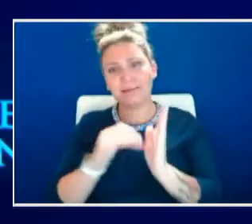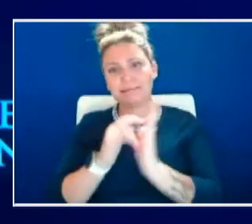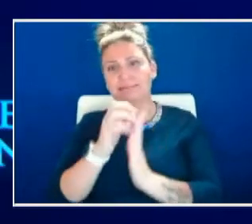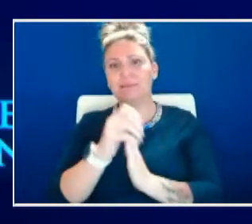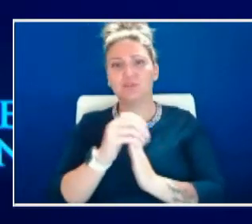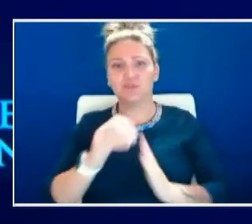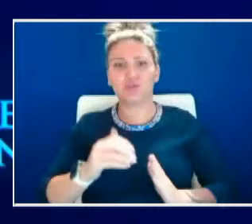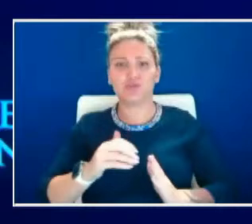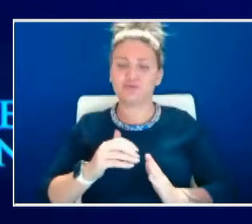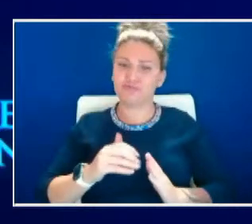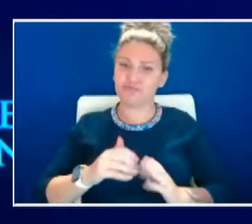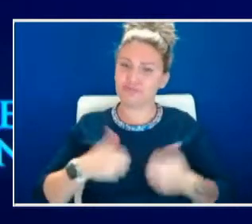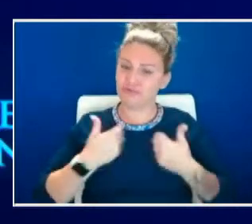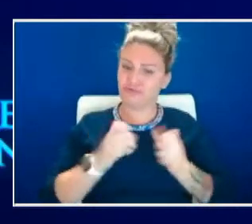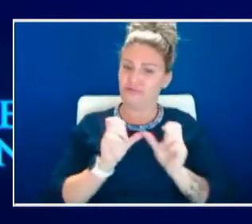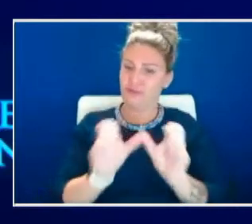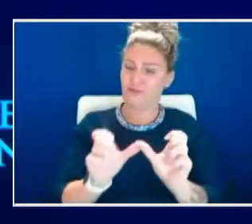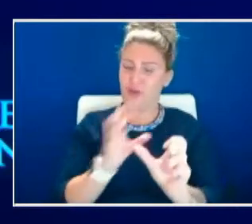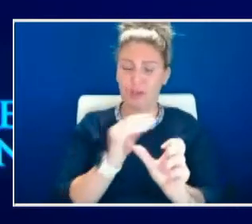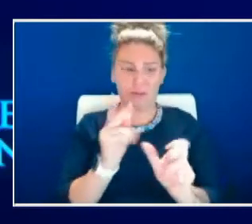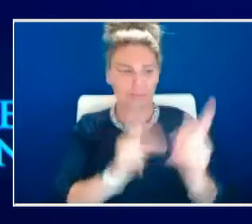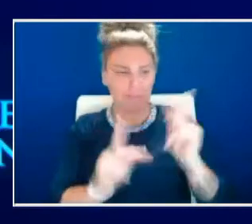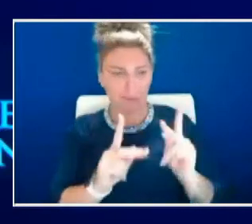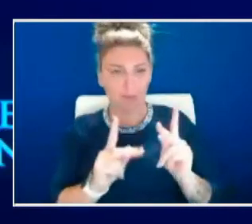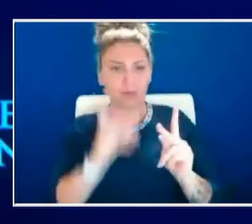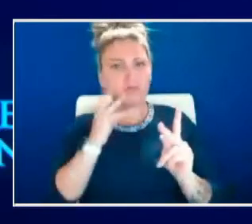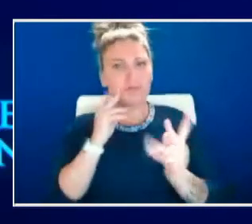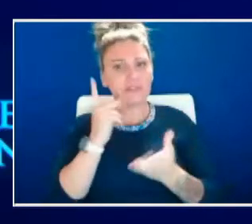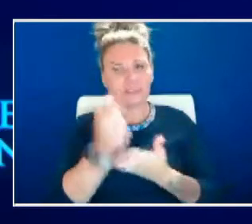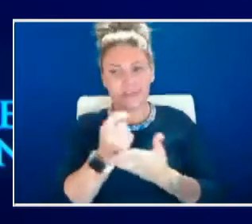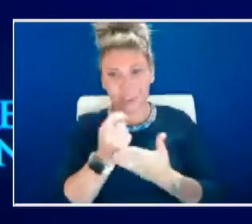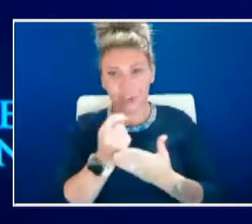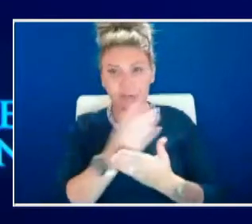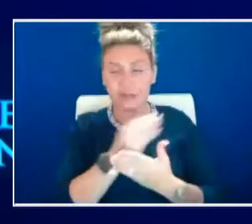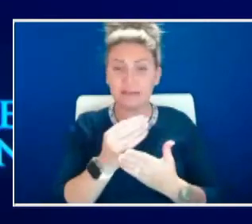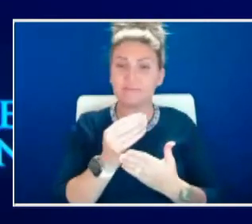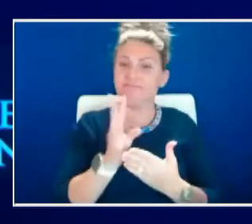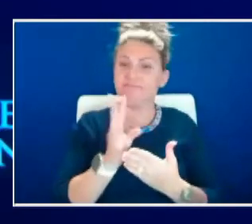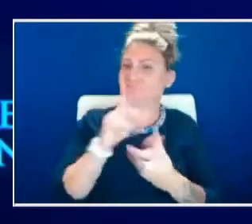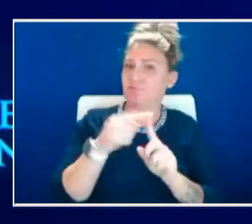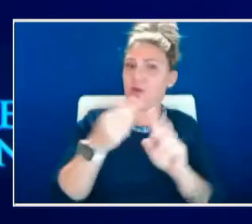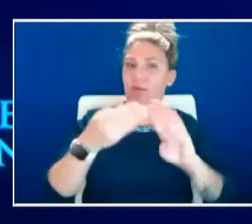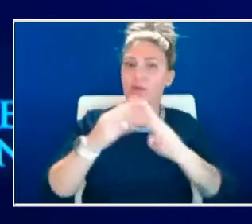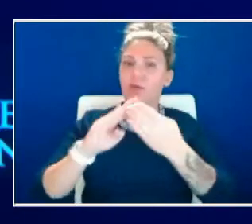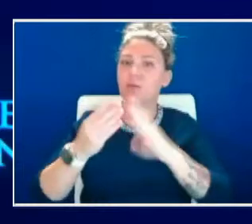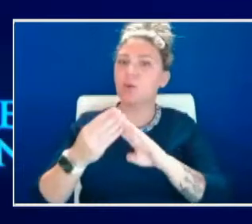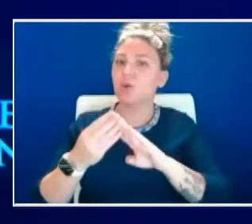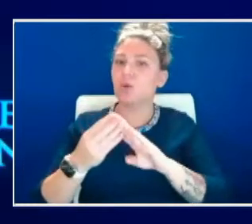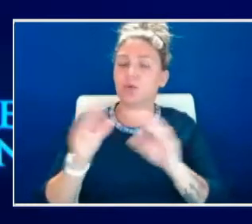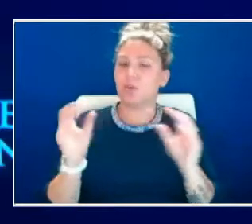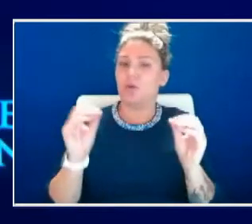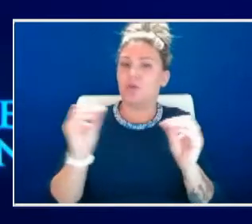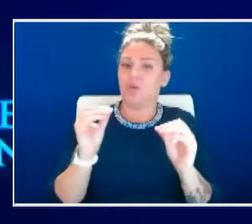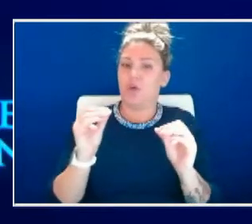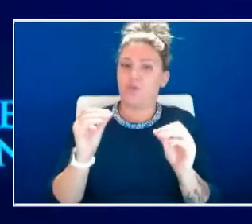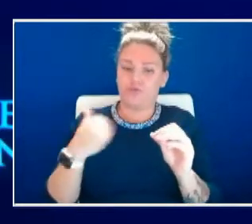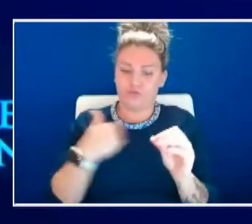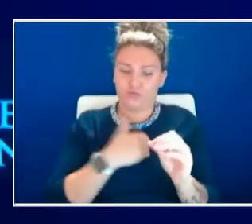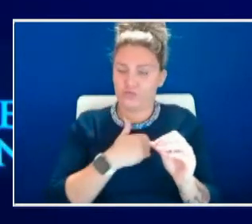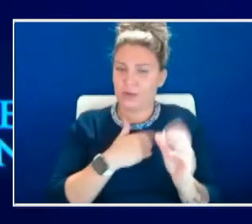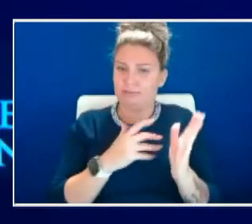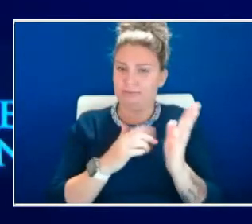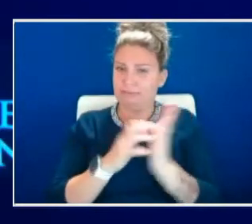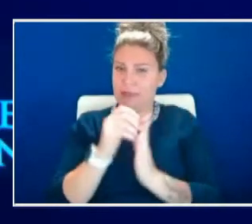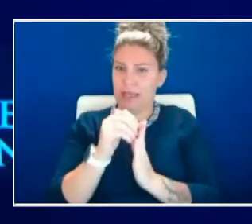cancer therapy. And I think one thing that, in speaking about the communities, and no breast cancer patient should ever feel alone. The communities